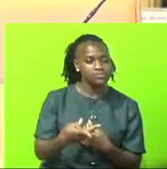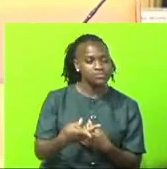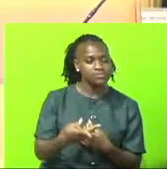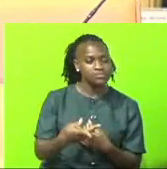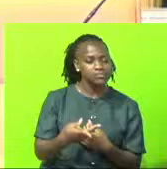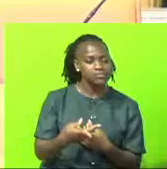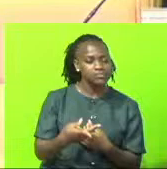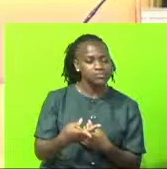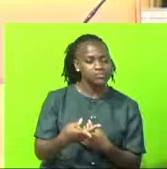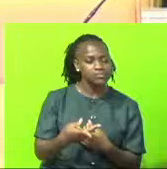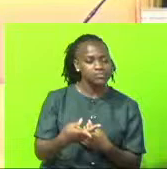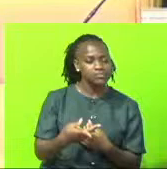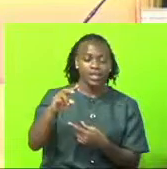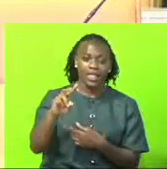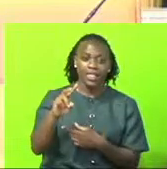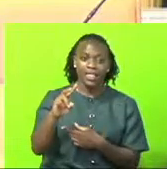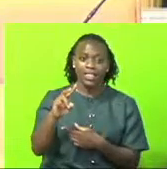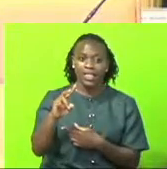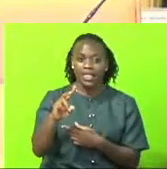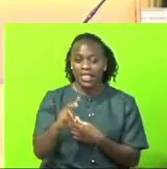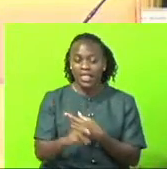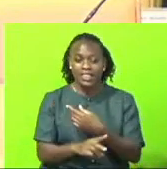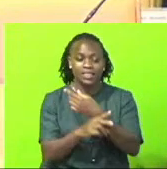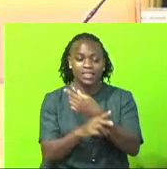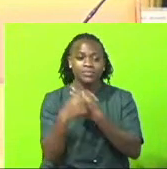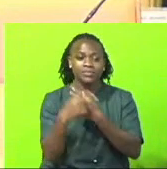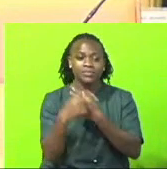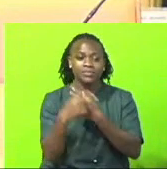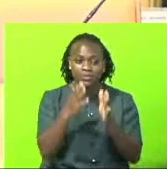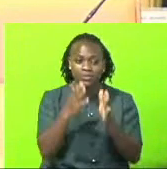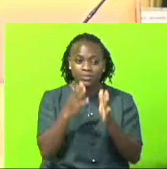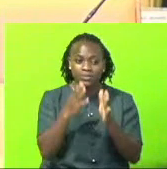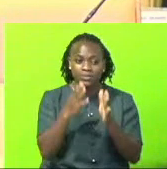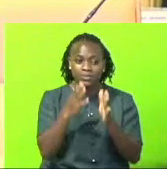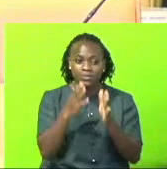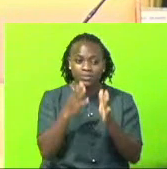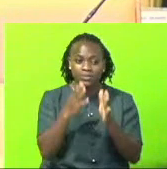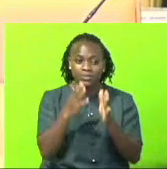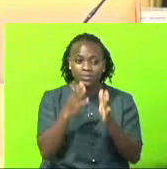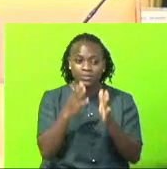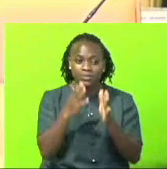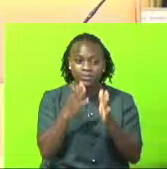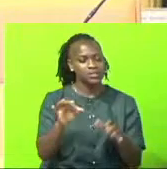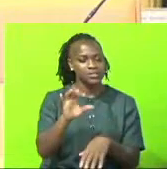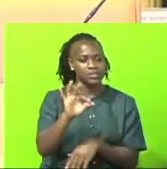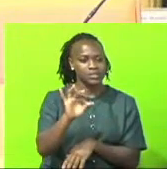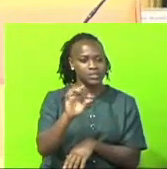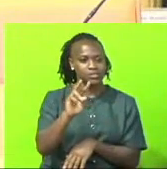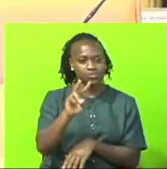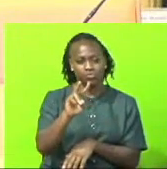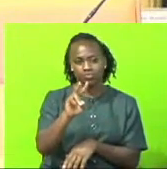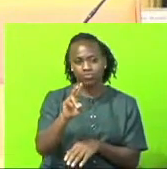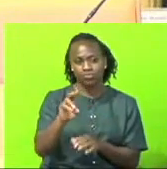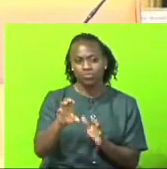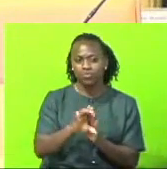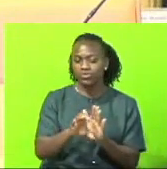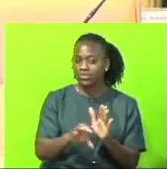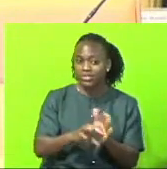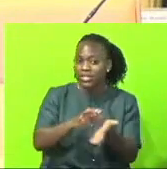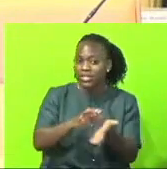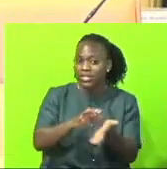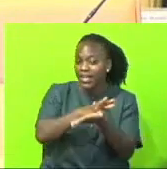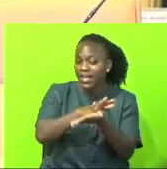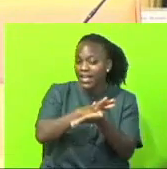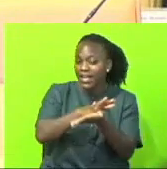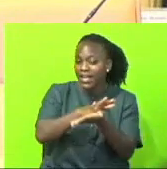which must come from NDC side because of Article 93 of the Constitution, is rife. And